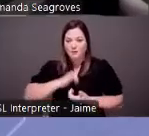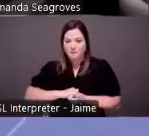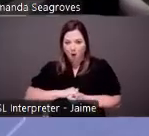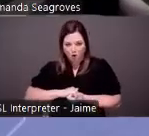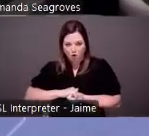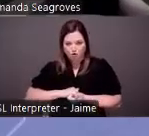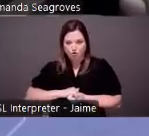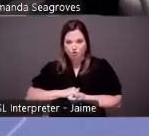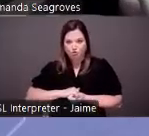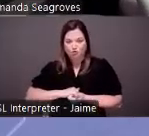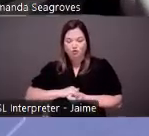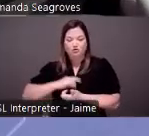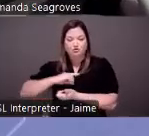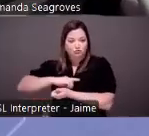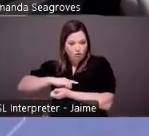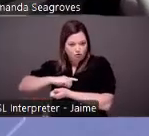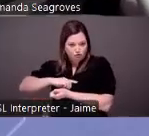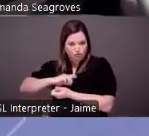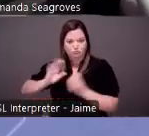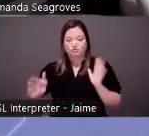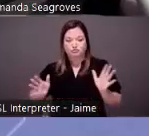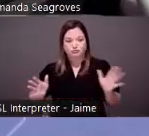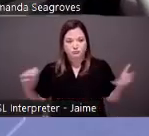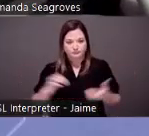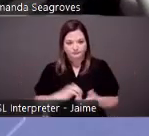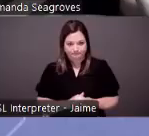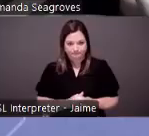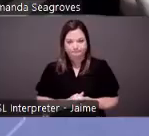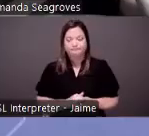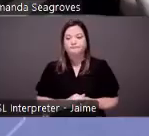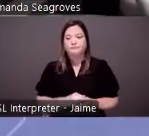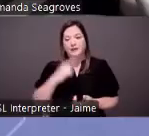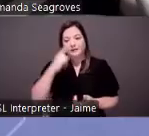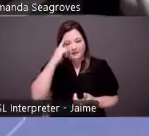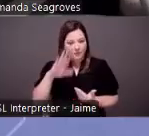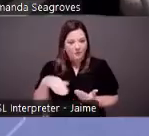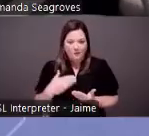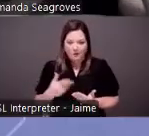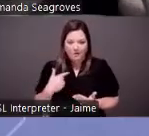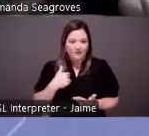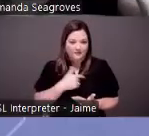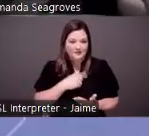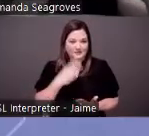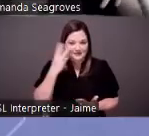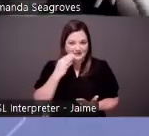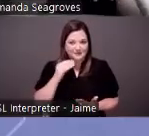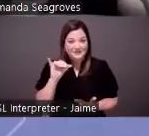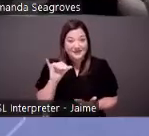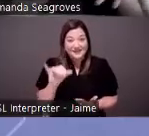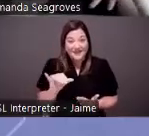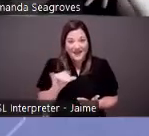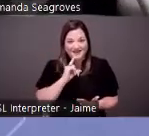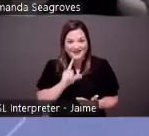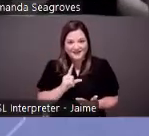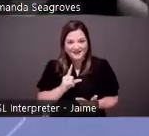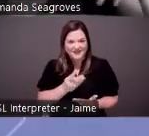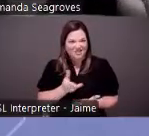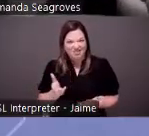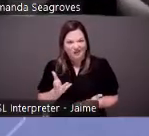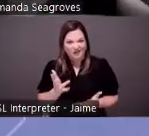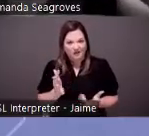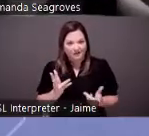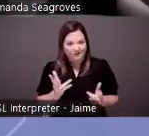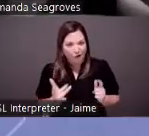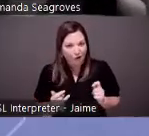patient provider partnership. And so, I think we've all experienced that, that has kind of been an evolving thing, over